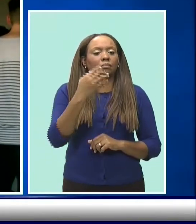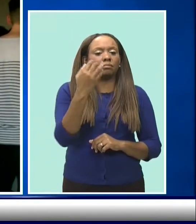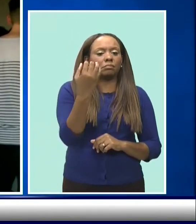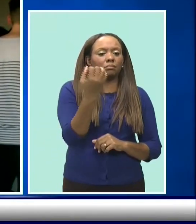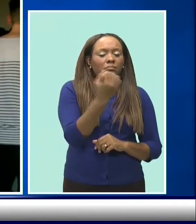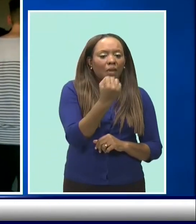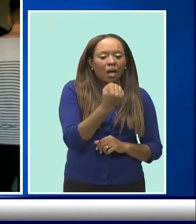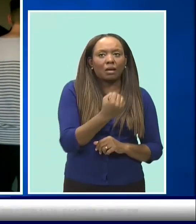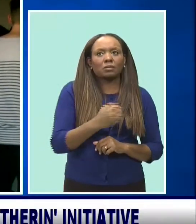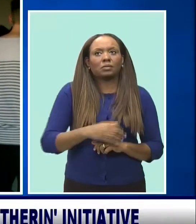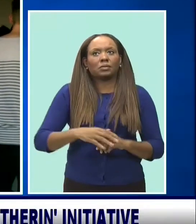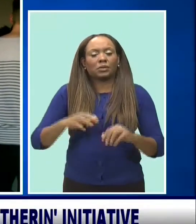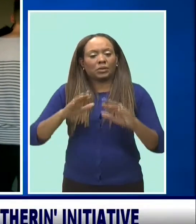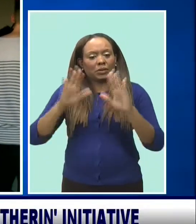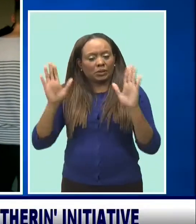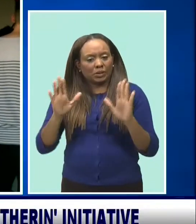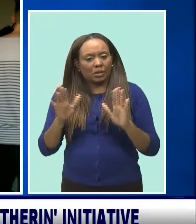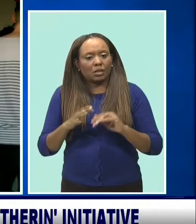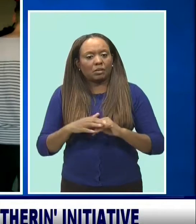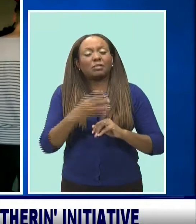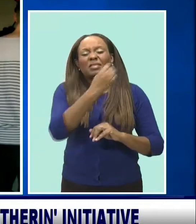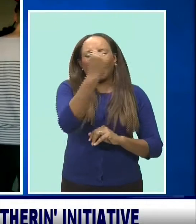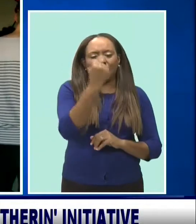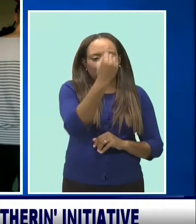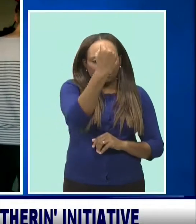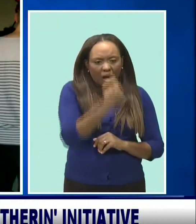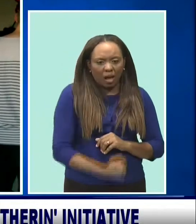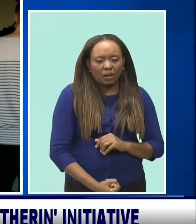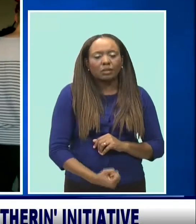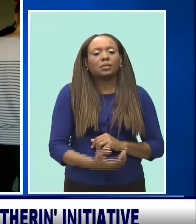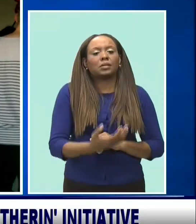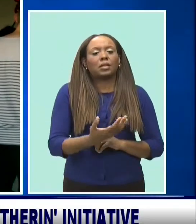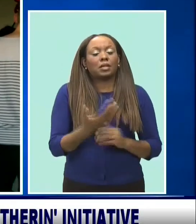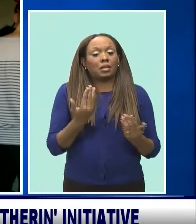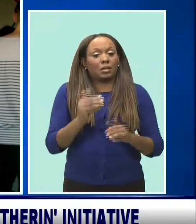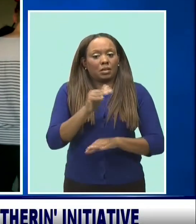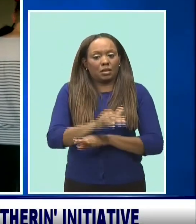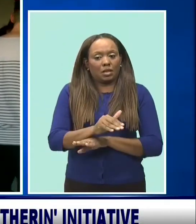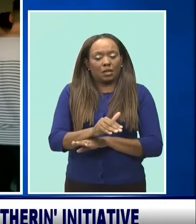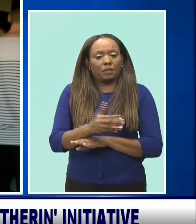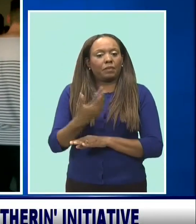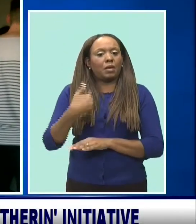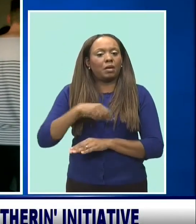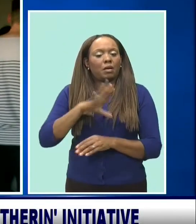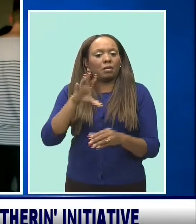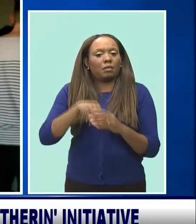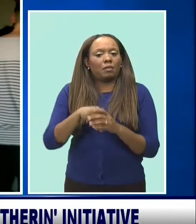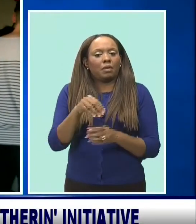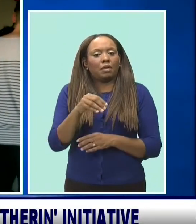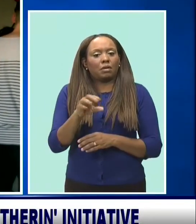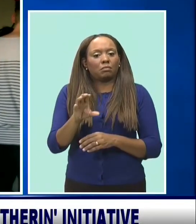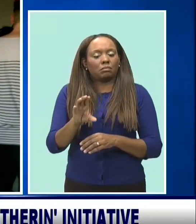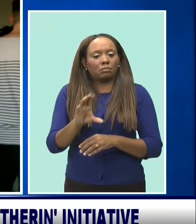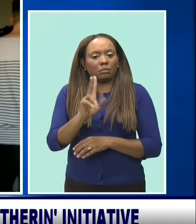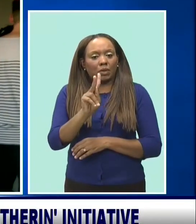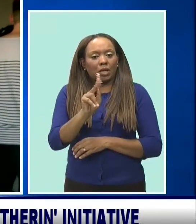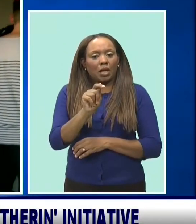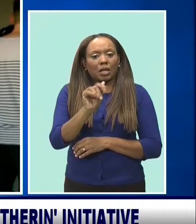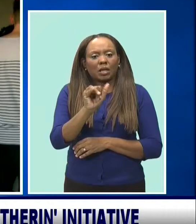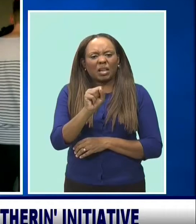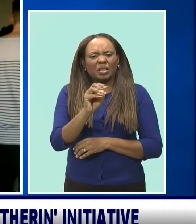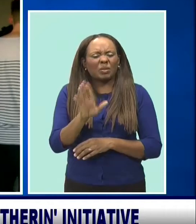band from 12 to 3 every Saturday. And then this evening we do kaiso and comedy. But because of